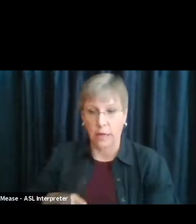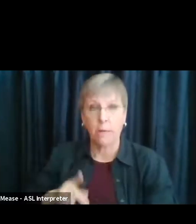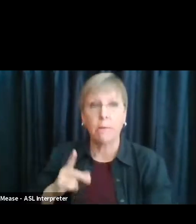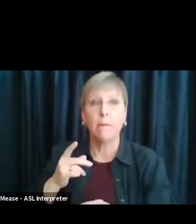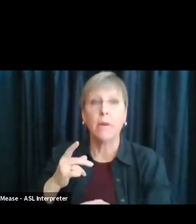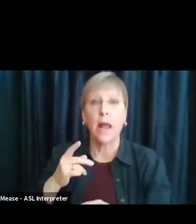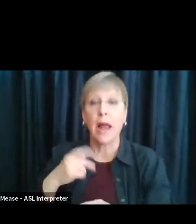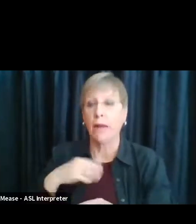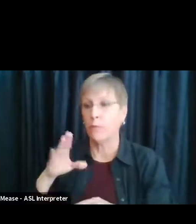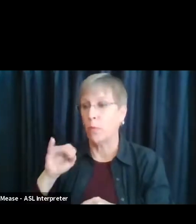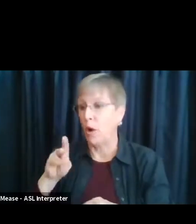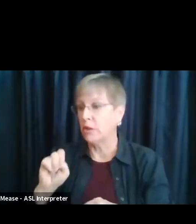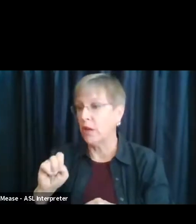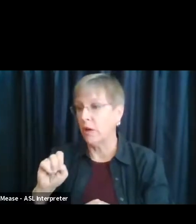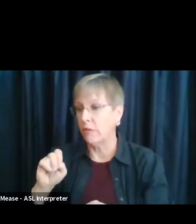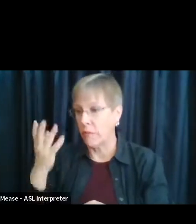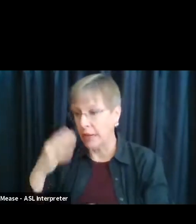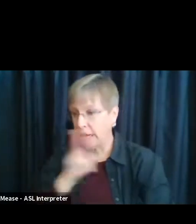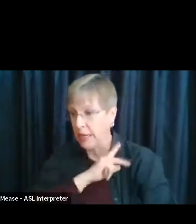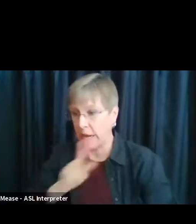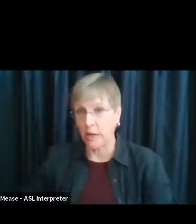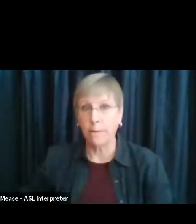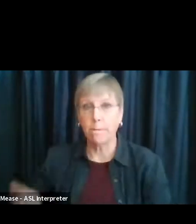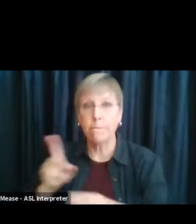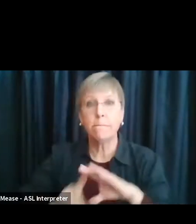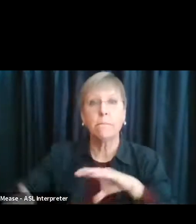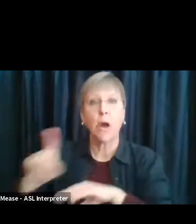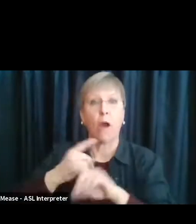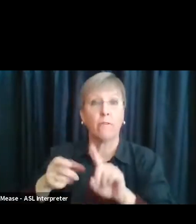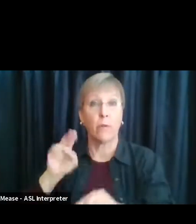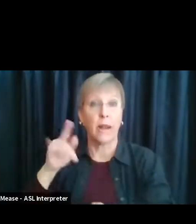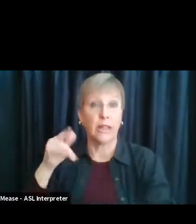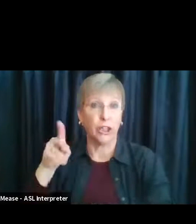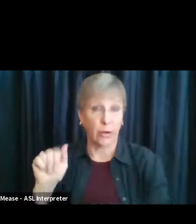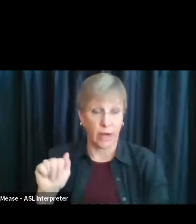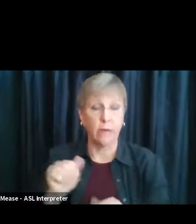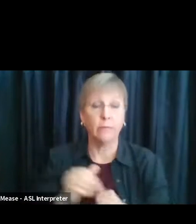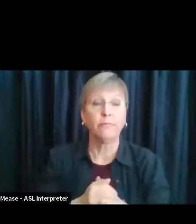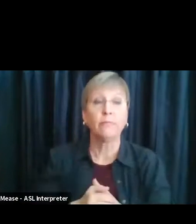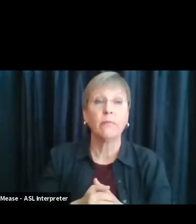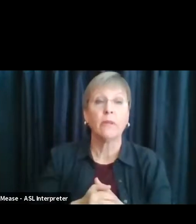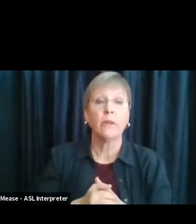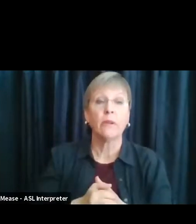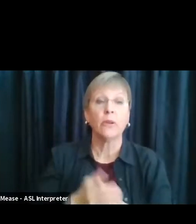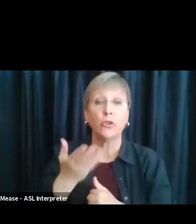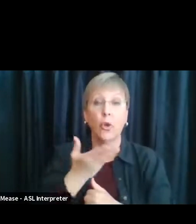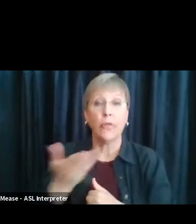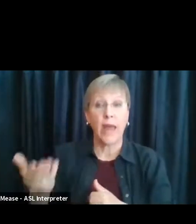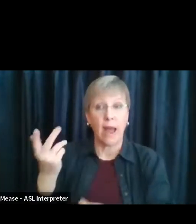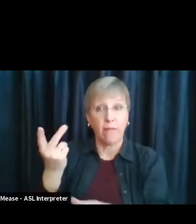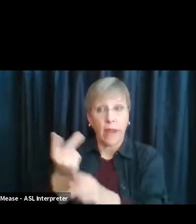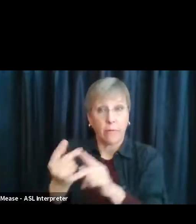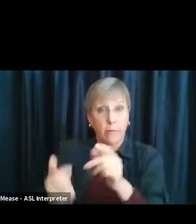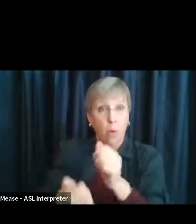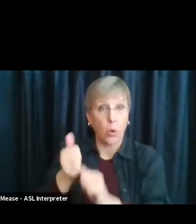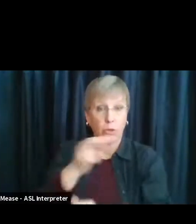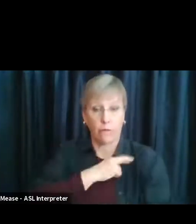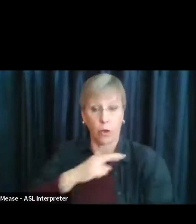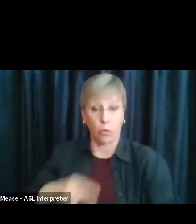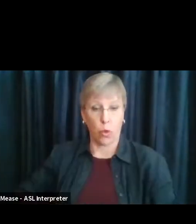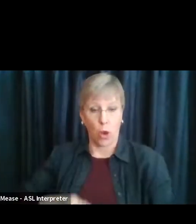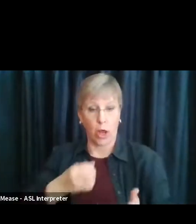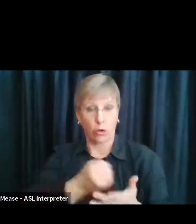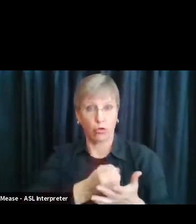of the Benin Kingdom are from Nigeria. And so they have kept most of the royal treasure